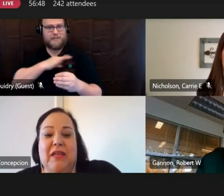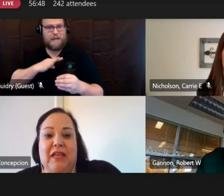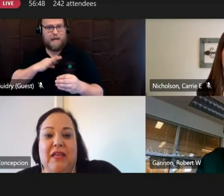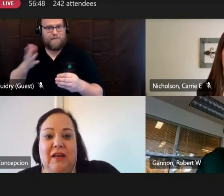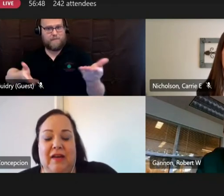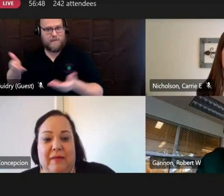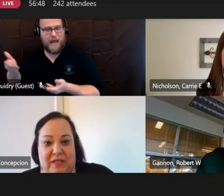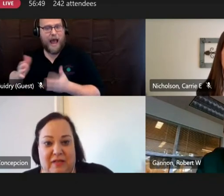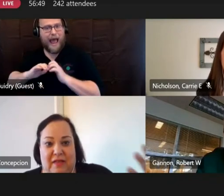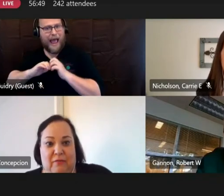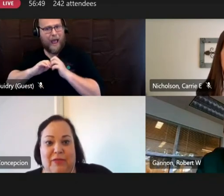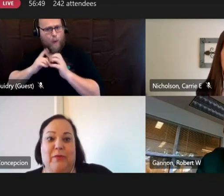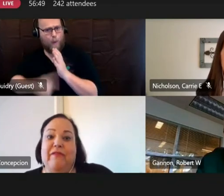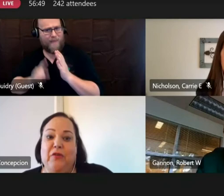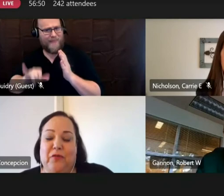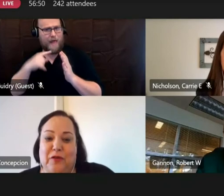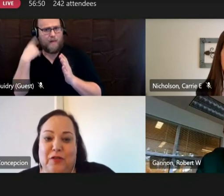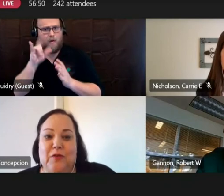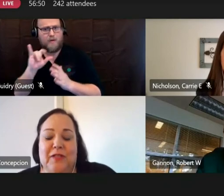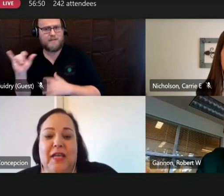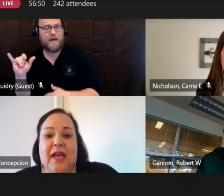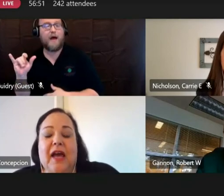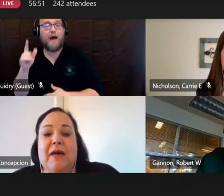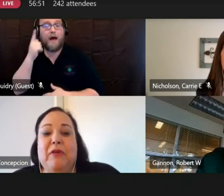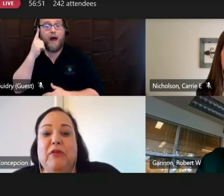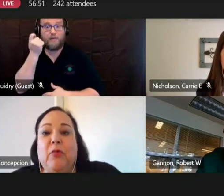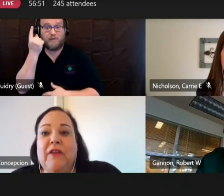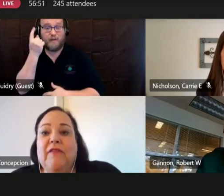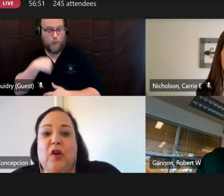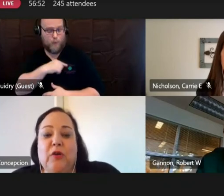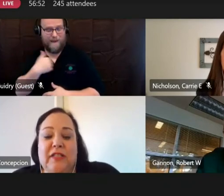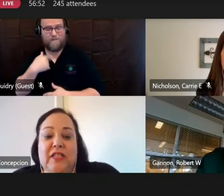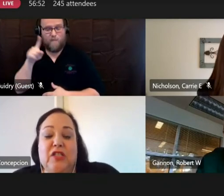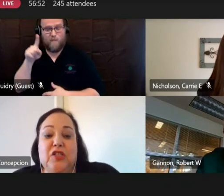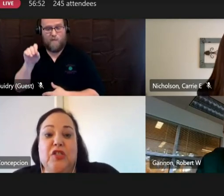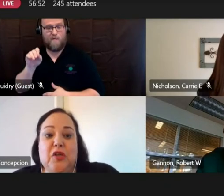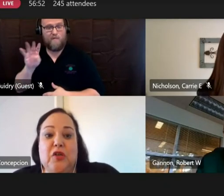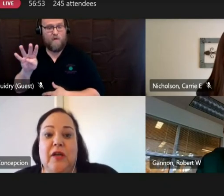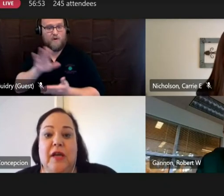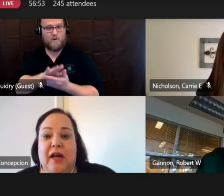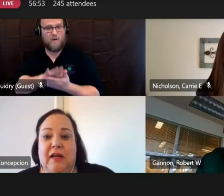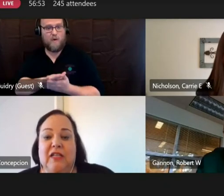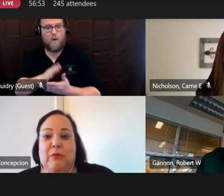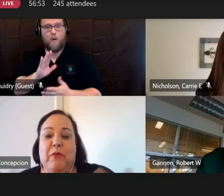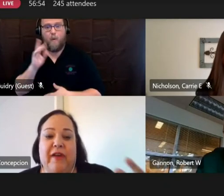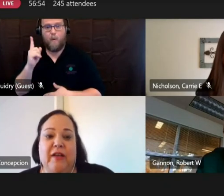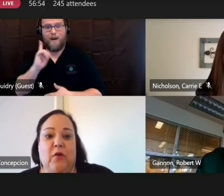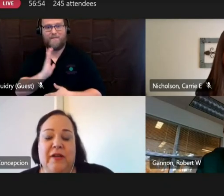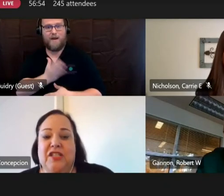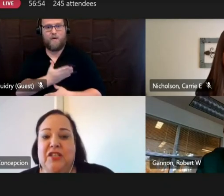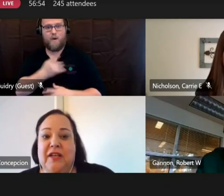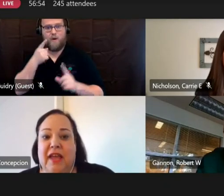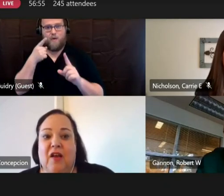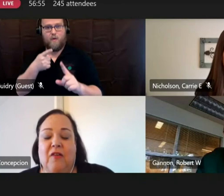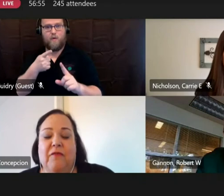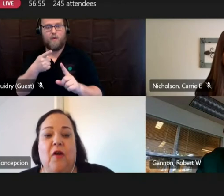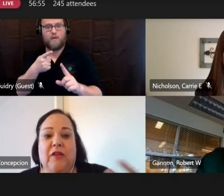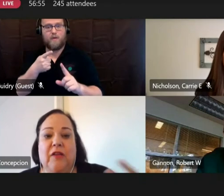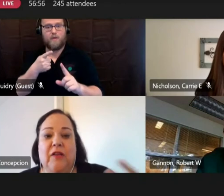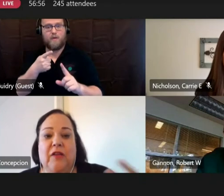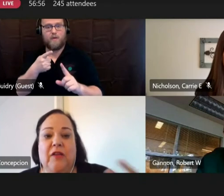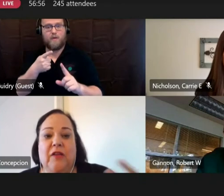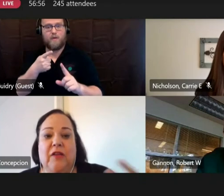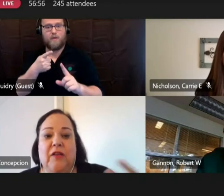be up to the, because we have 104 schools, but one of our goals is to ensure, because we provide coordination and care for all